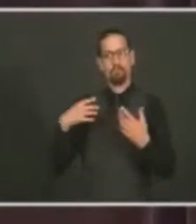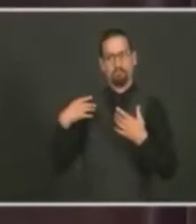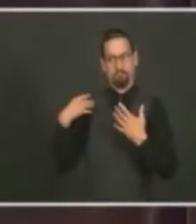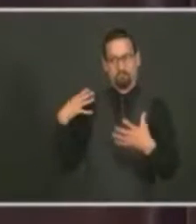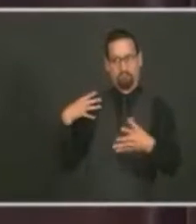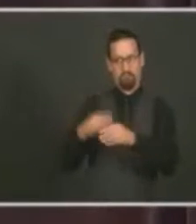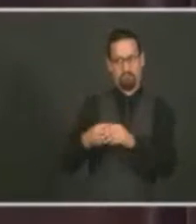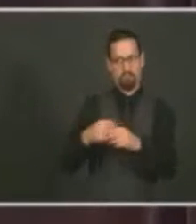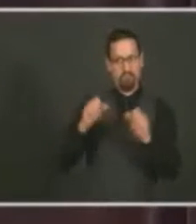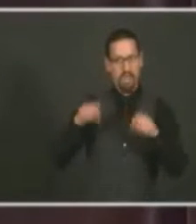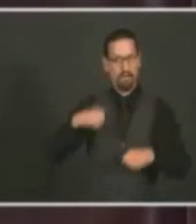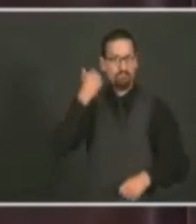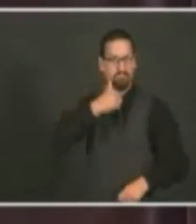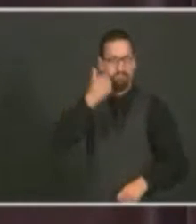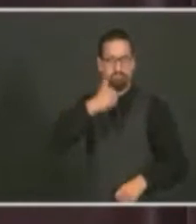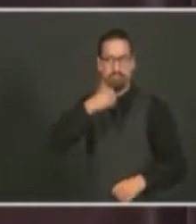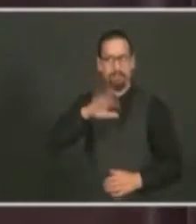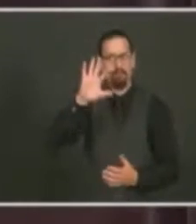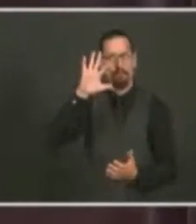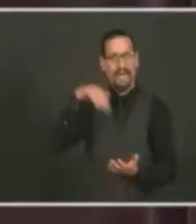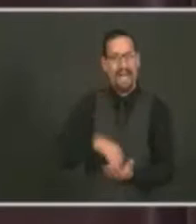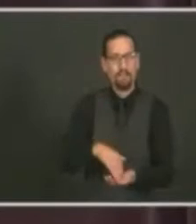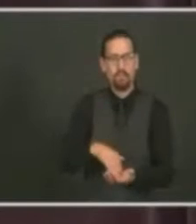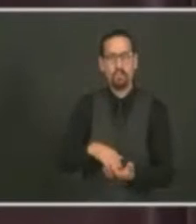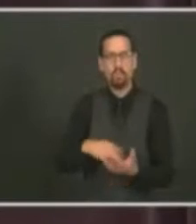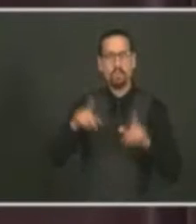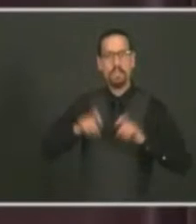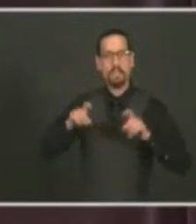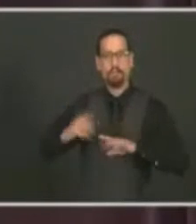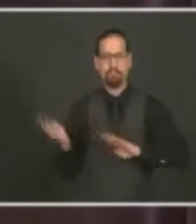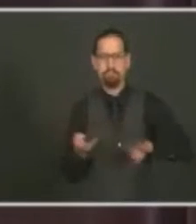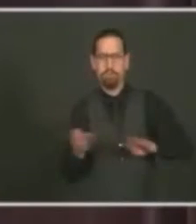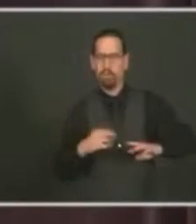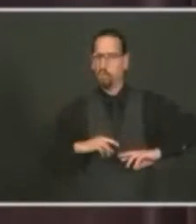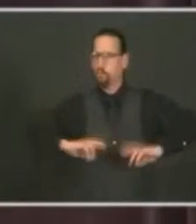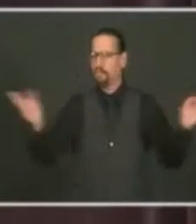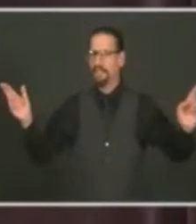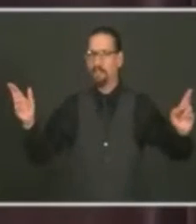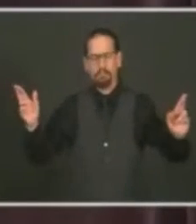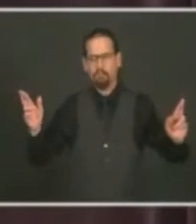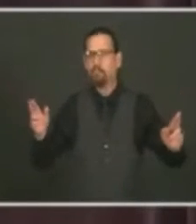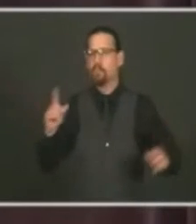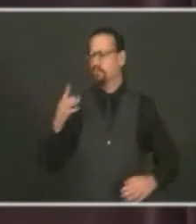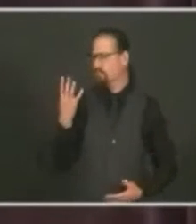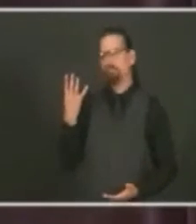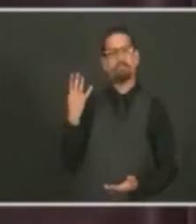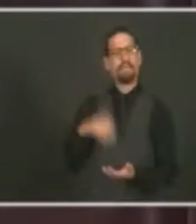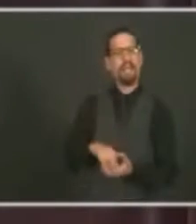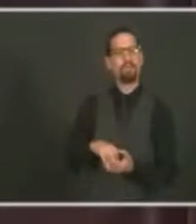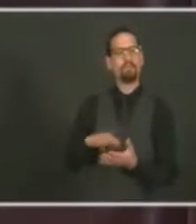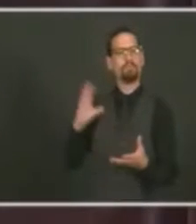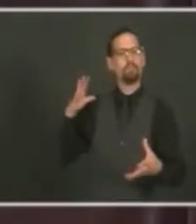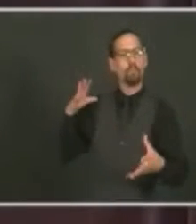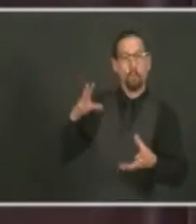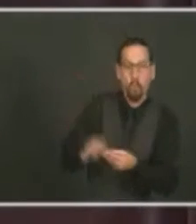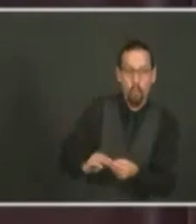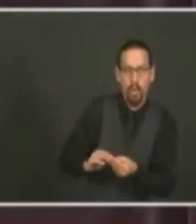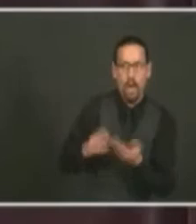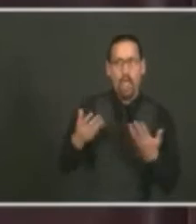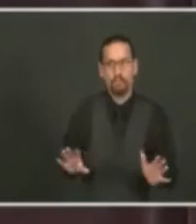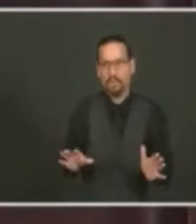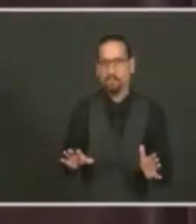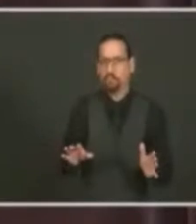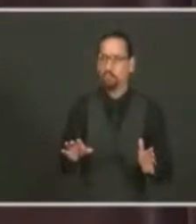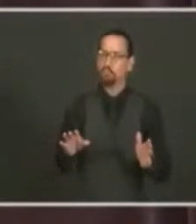mention, particularly if you have symptoms, if you work in a school and are feeling any symptoms of